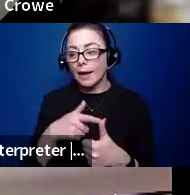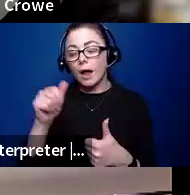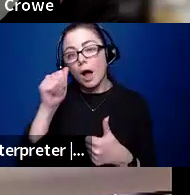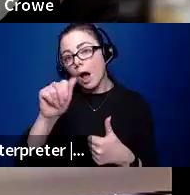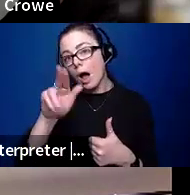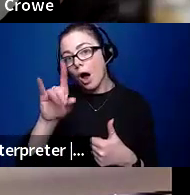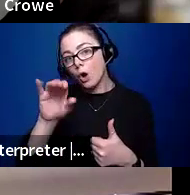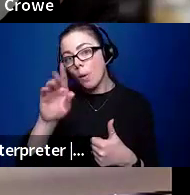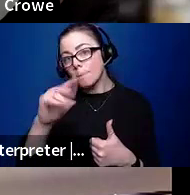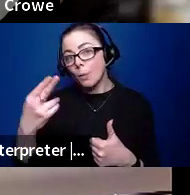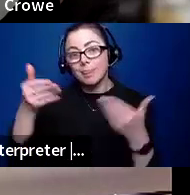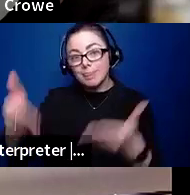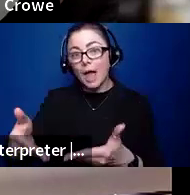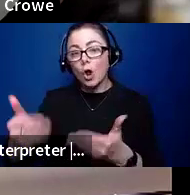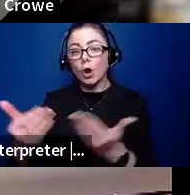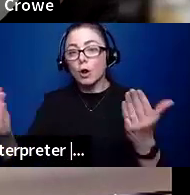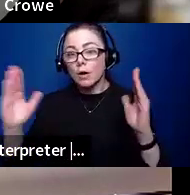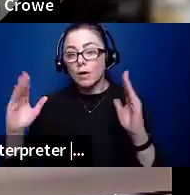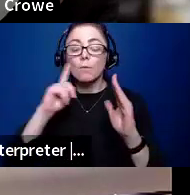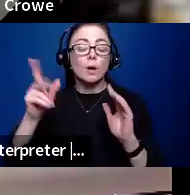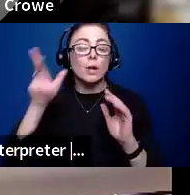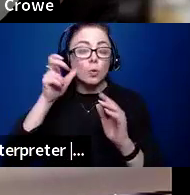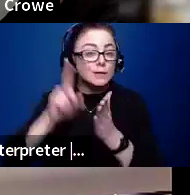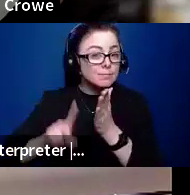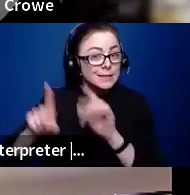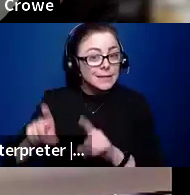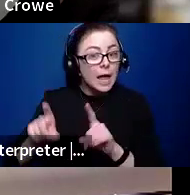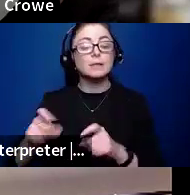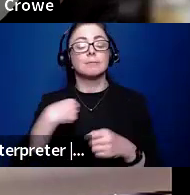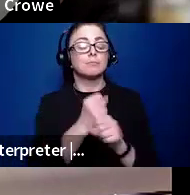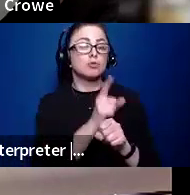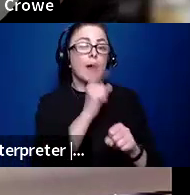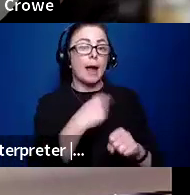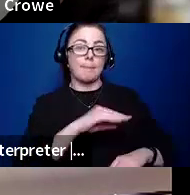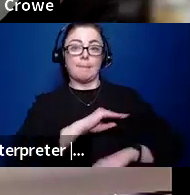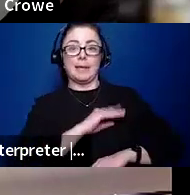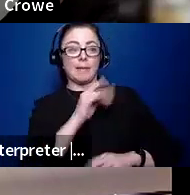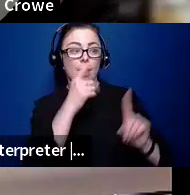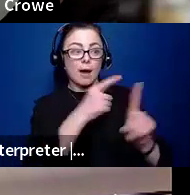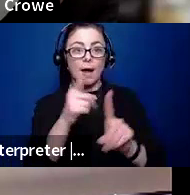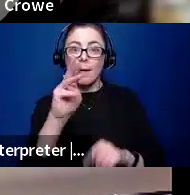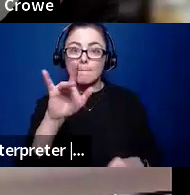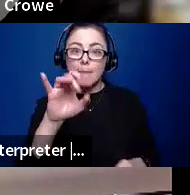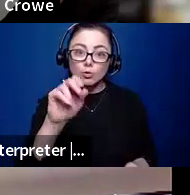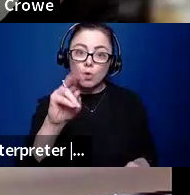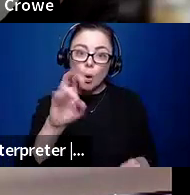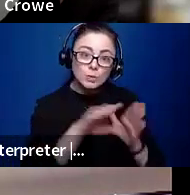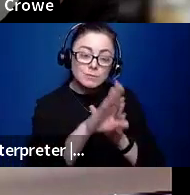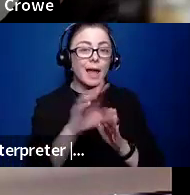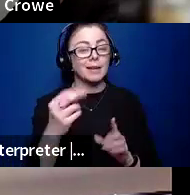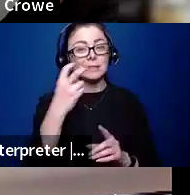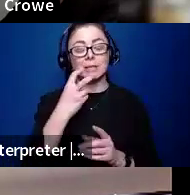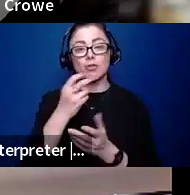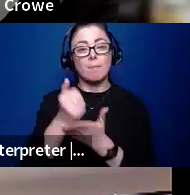for hearing tests, ongoing testing to make sure I was meeting the milestones I needed to reach, and even a speech pathologist to